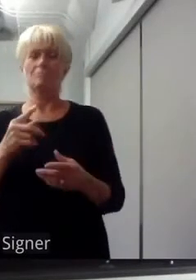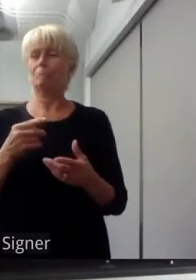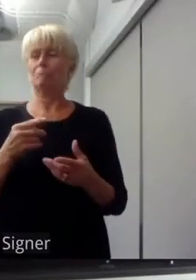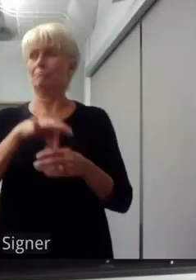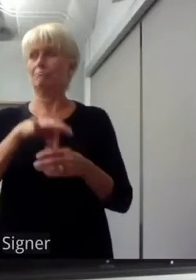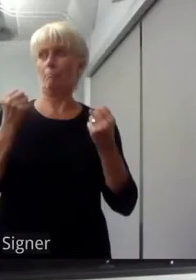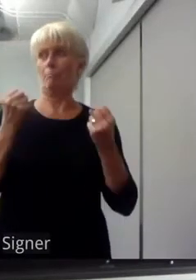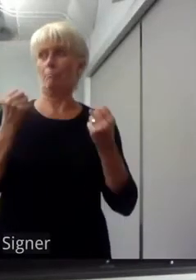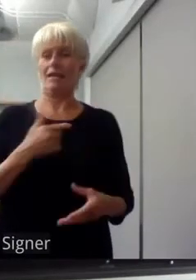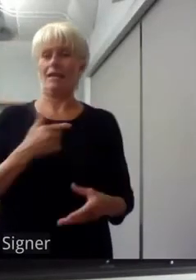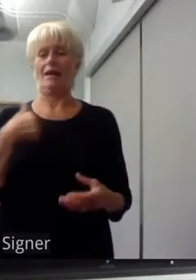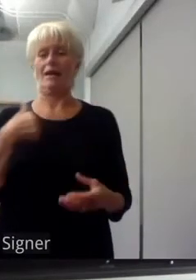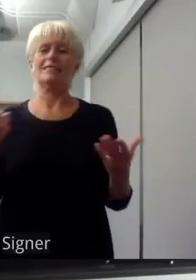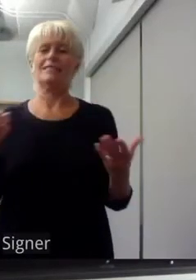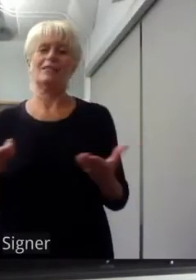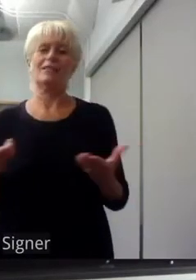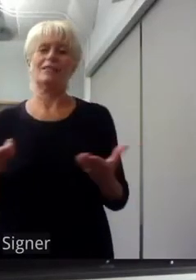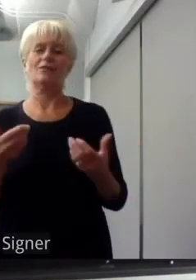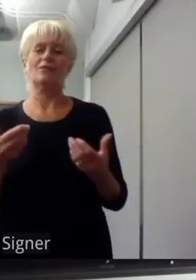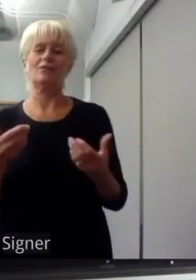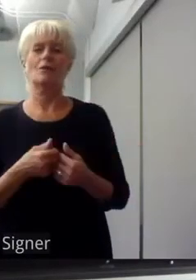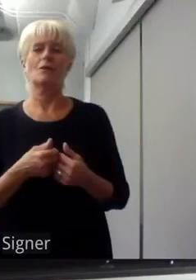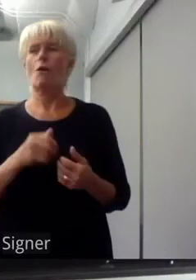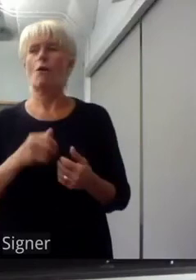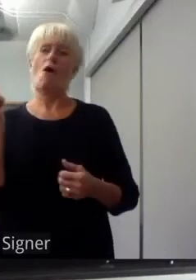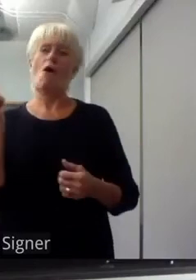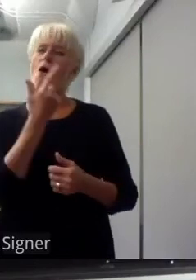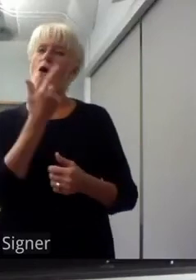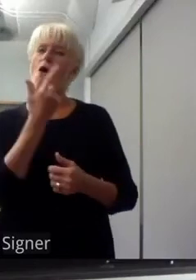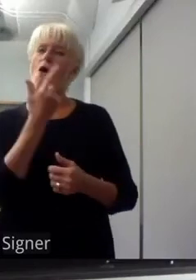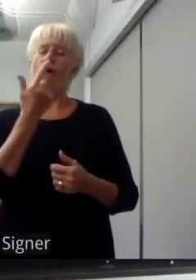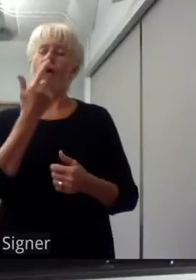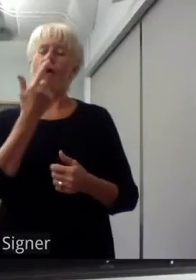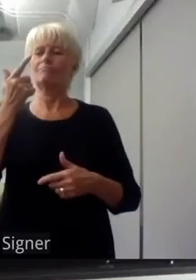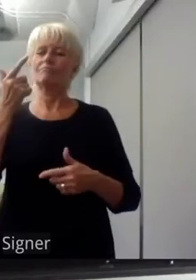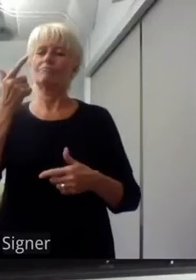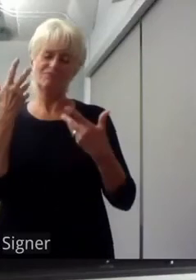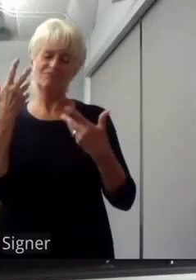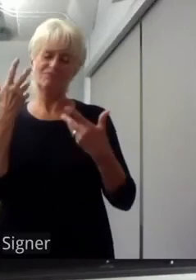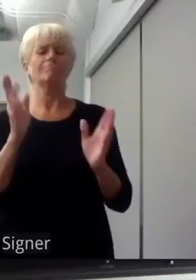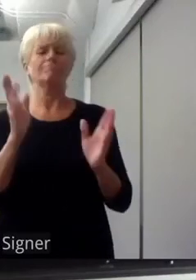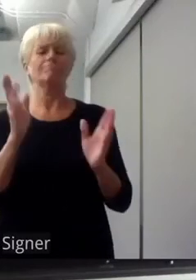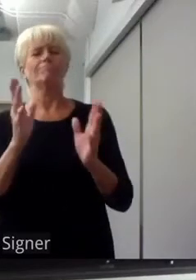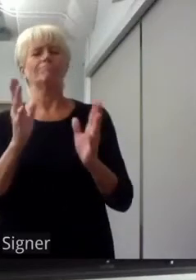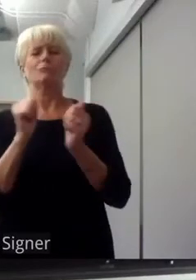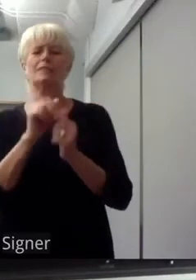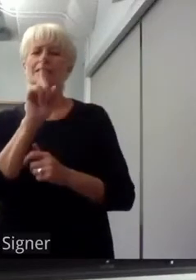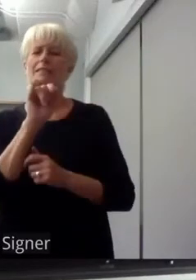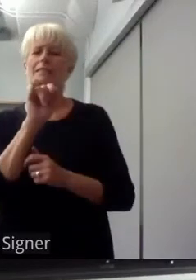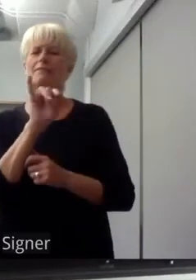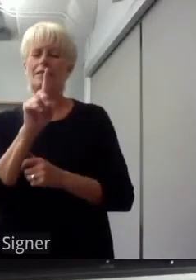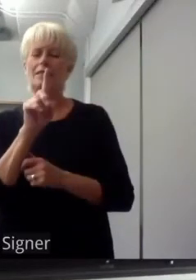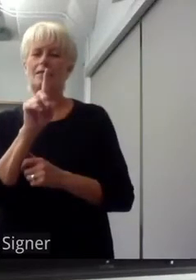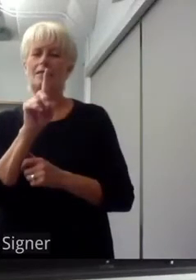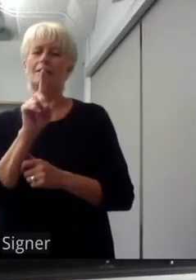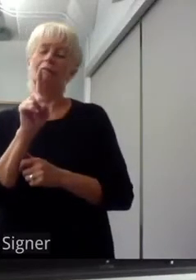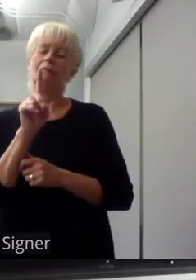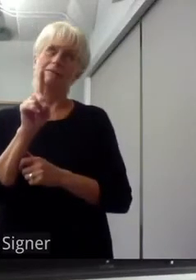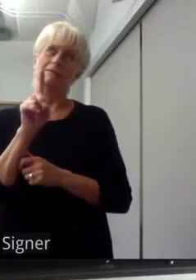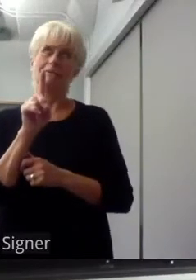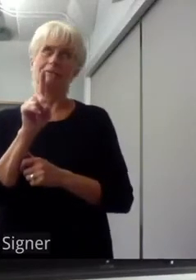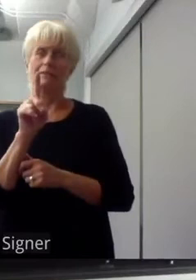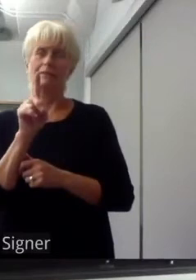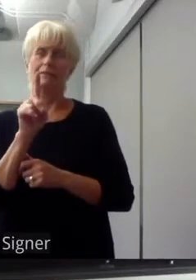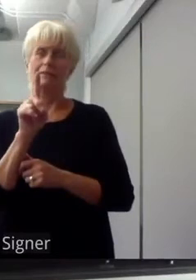all at different times had conversations with you, perhaps some more aggressive than others, but all